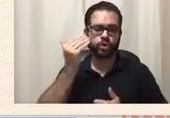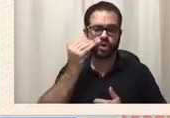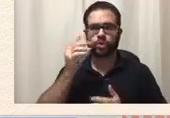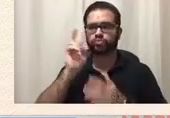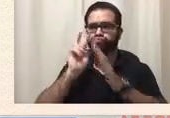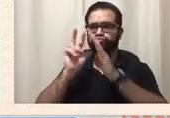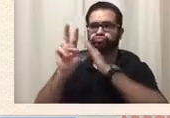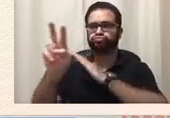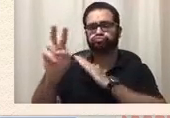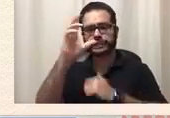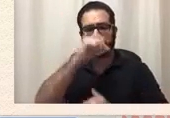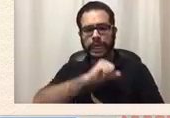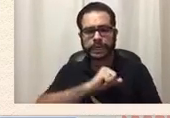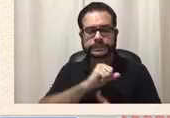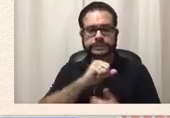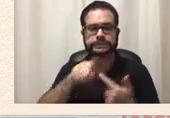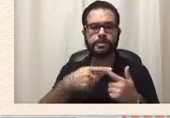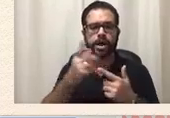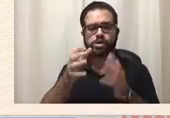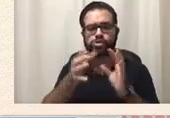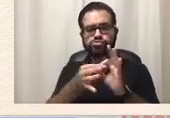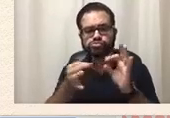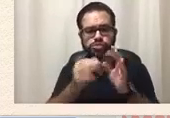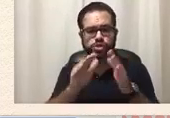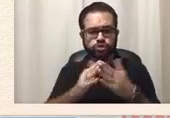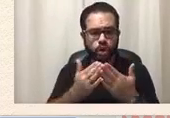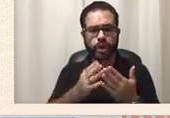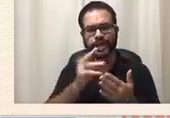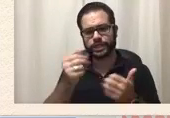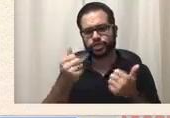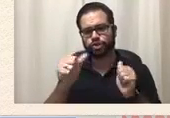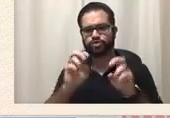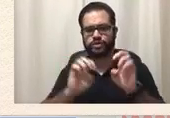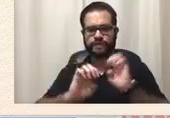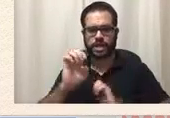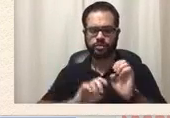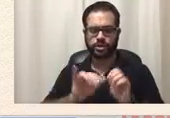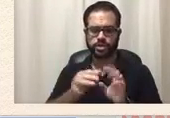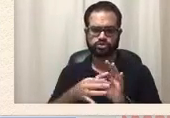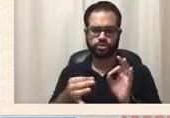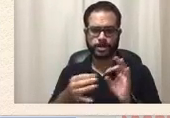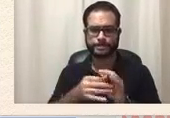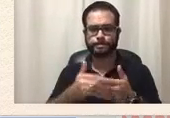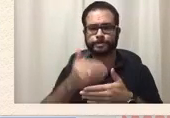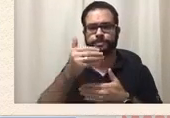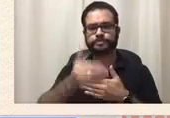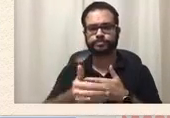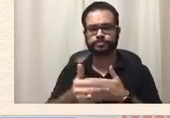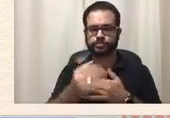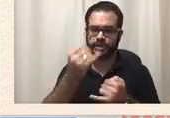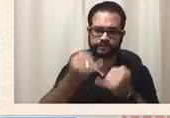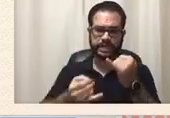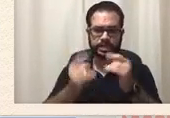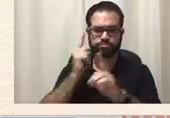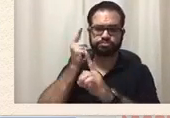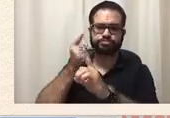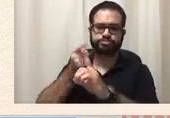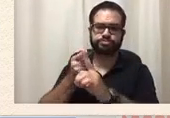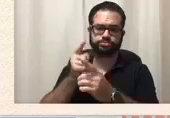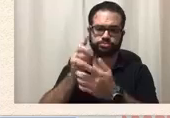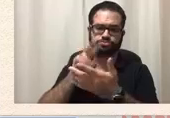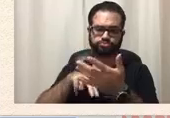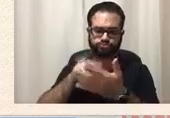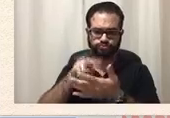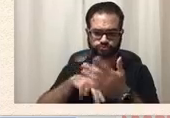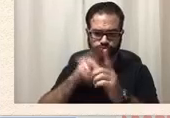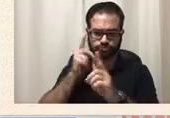about the text, and even try to evaluate. You will then move to your final targeted reading skill, which is rise, where you want to